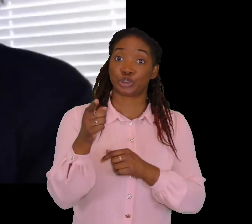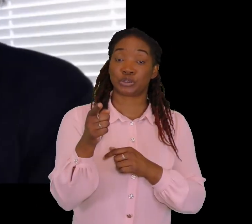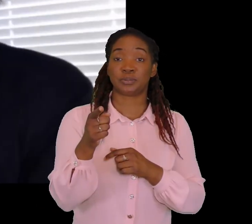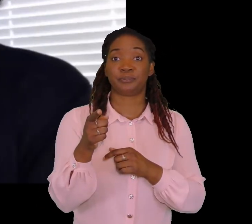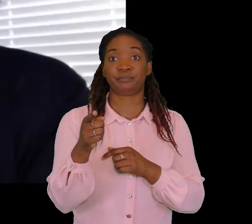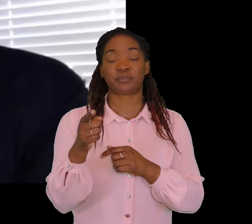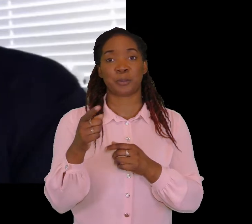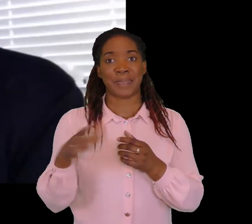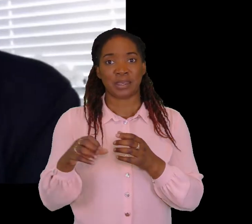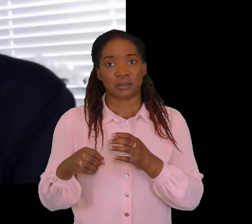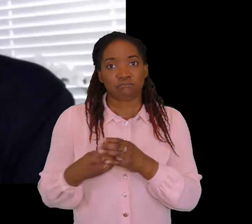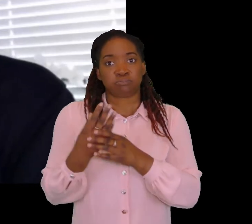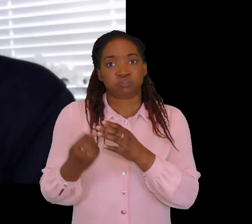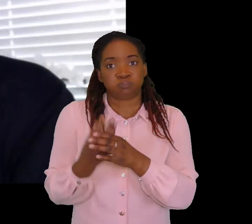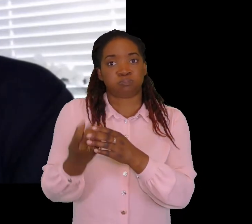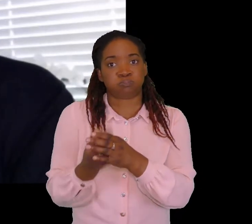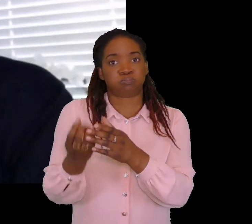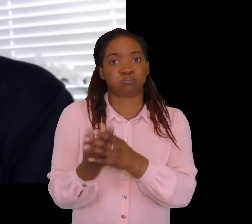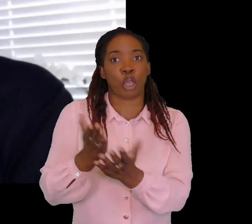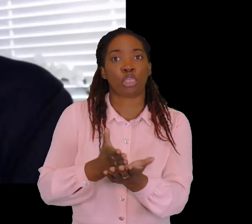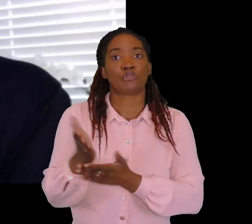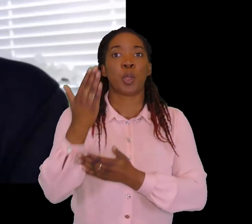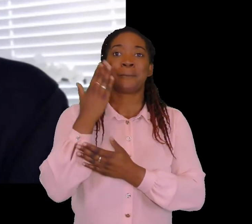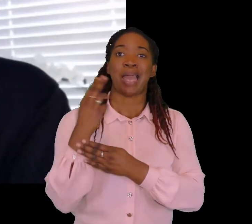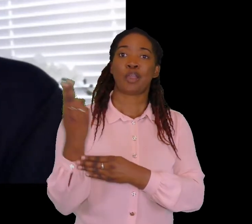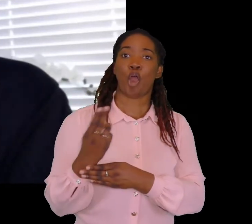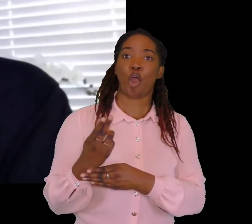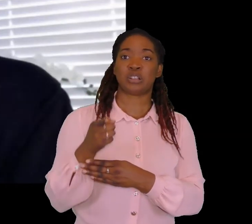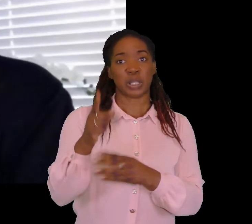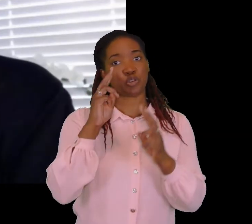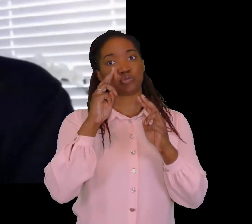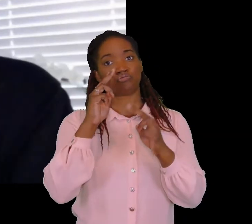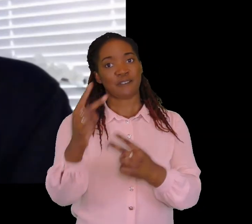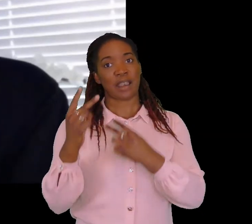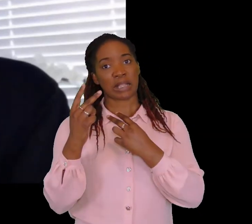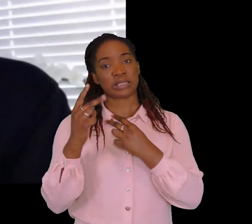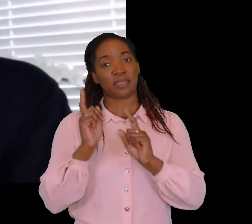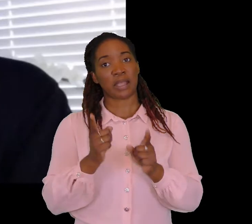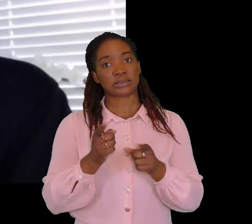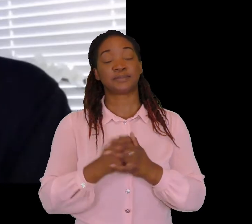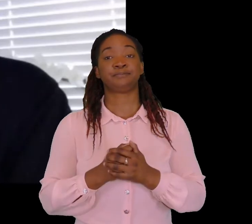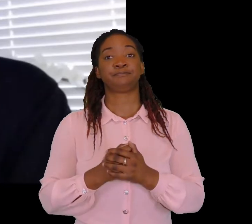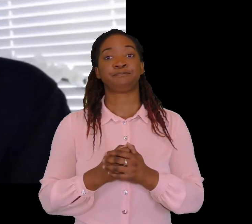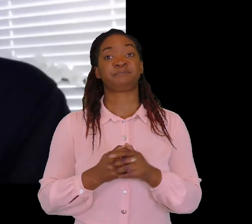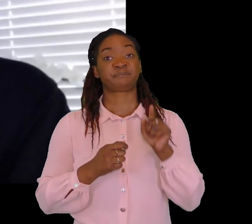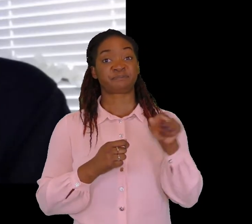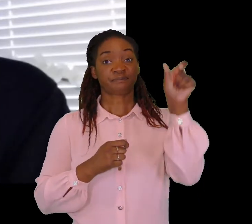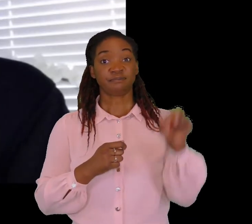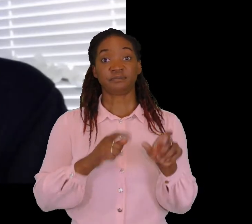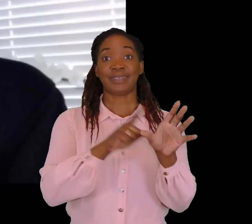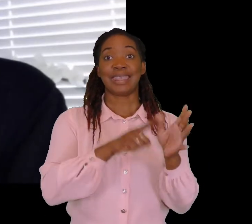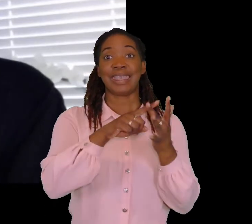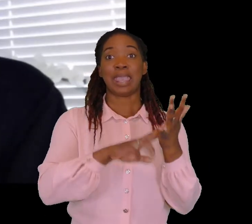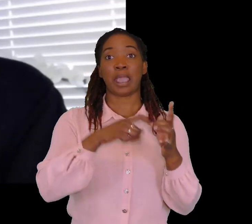germinating throughout the Black arts. And he was inflecting on that. Yinka and his use of kente and